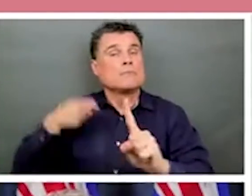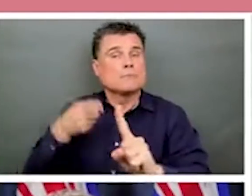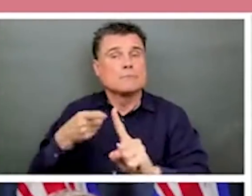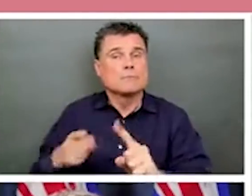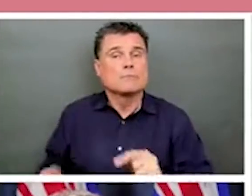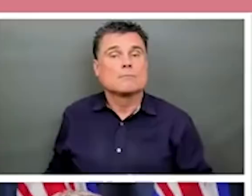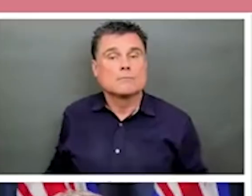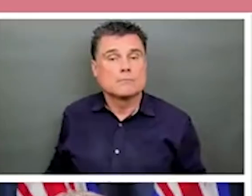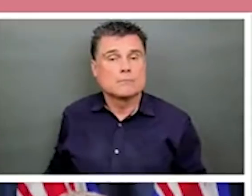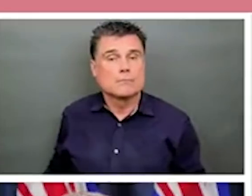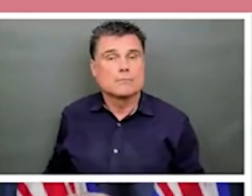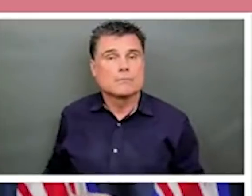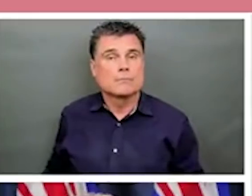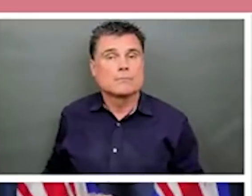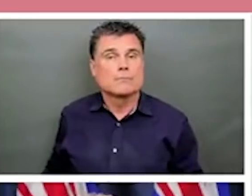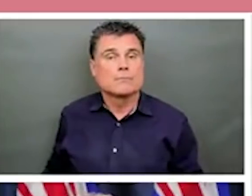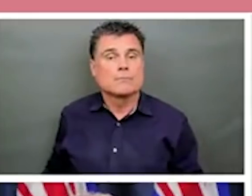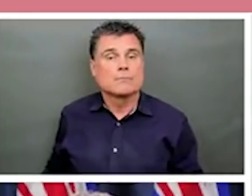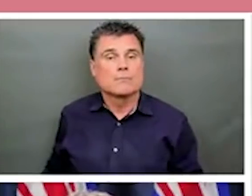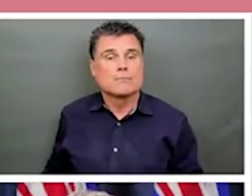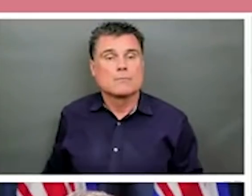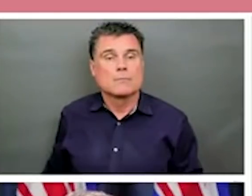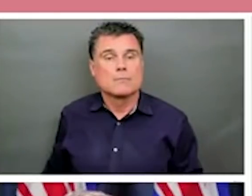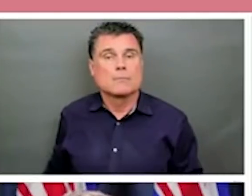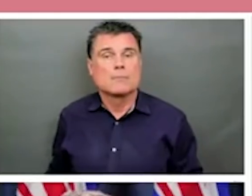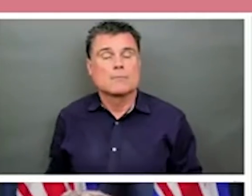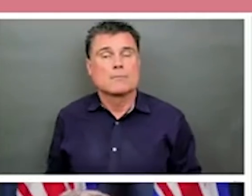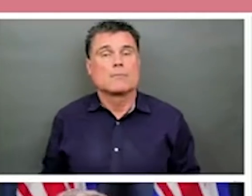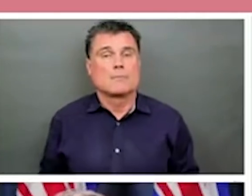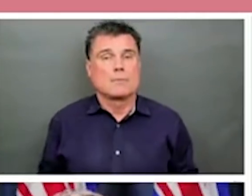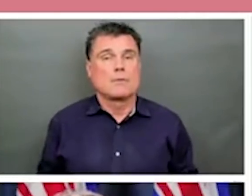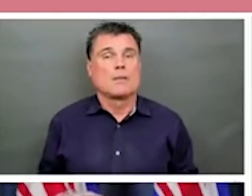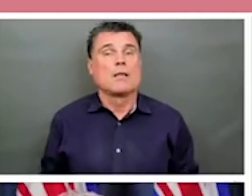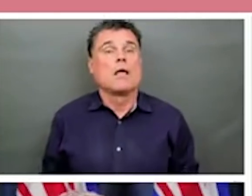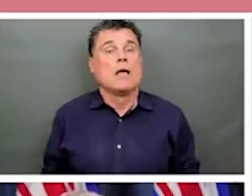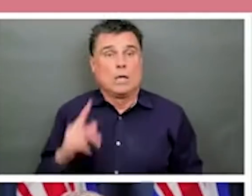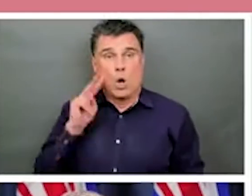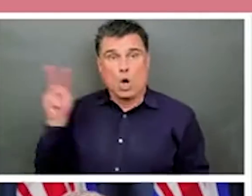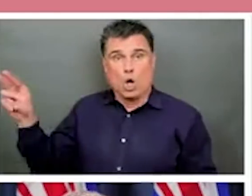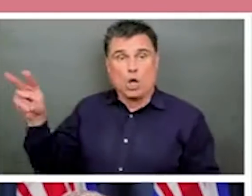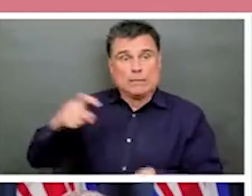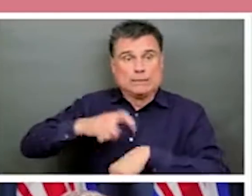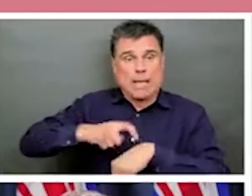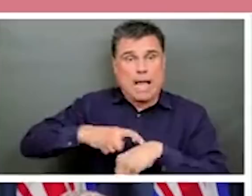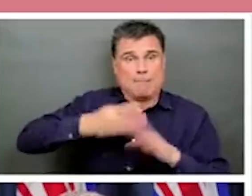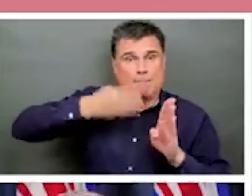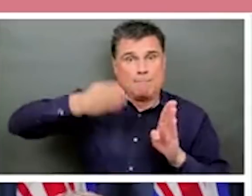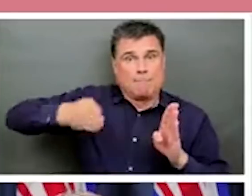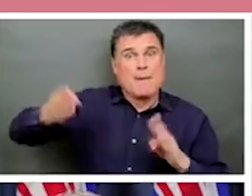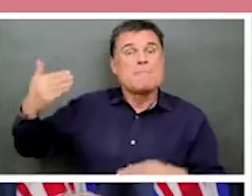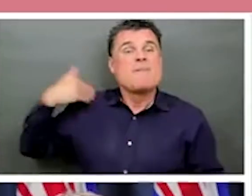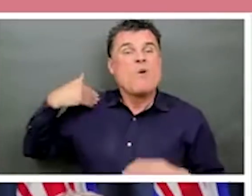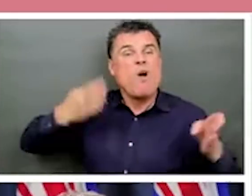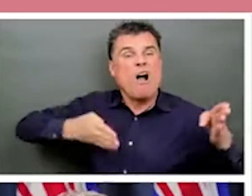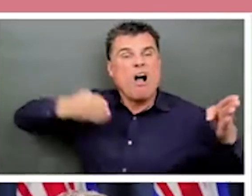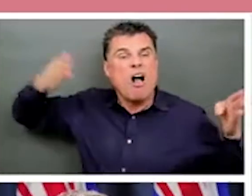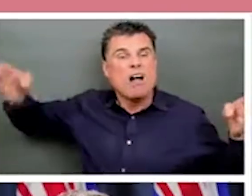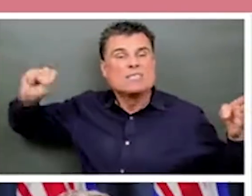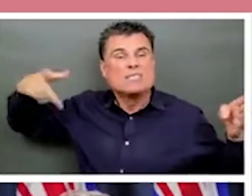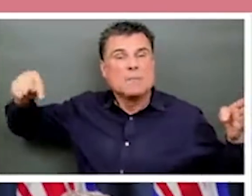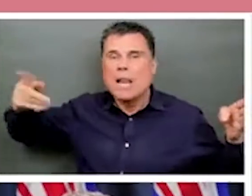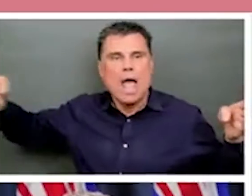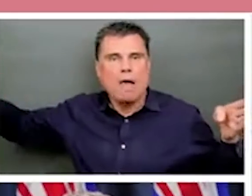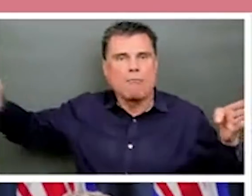so this is our vaccination timeline now, moving up. As you can see, this is very, very good news for us.